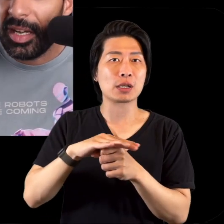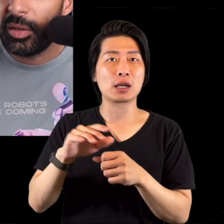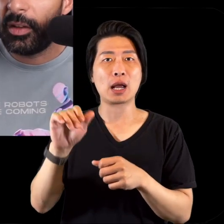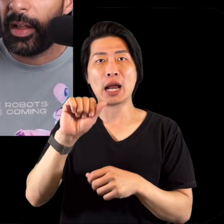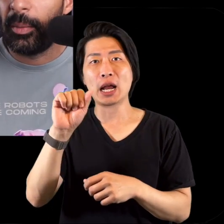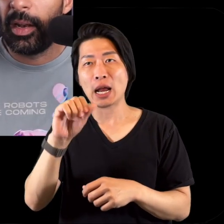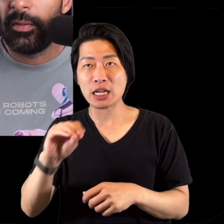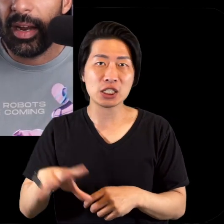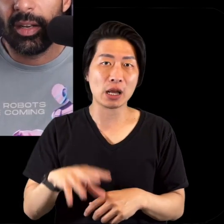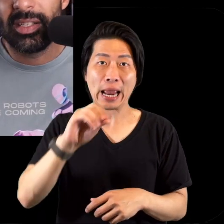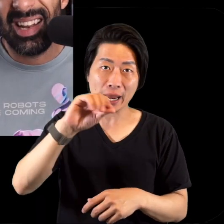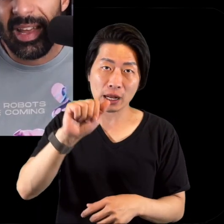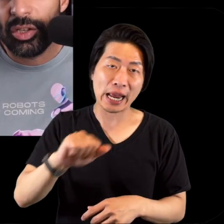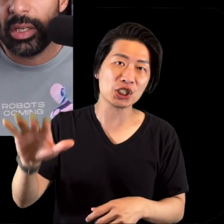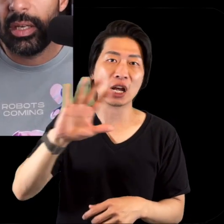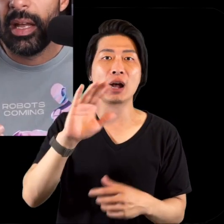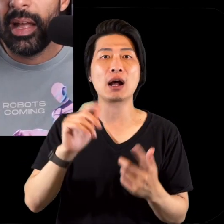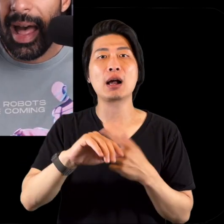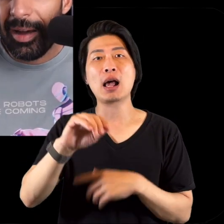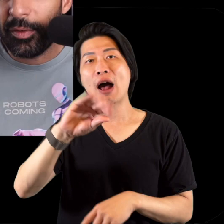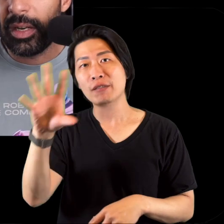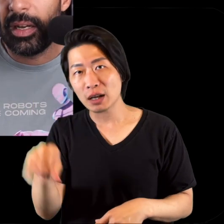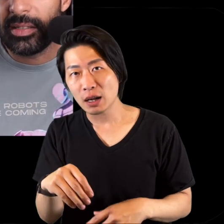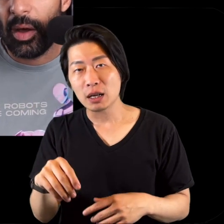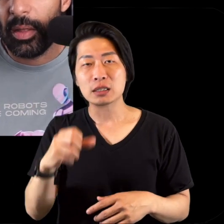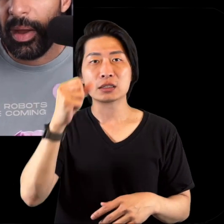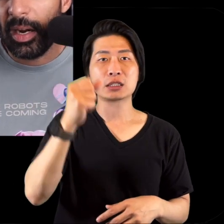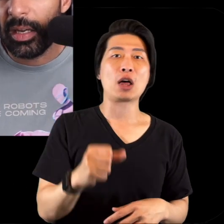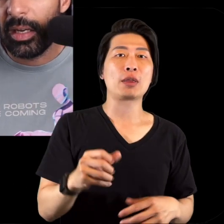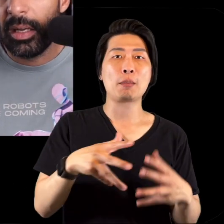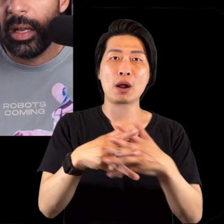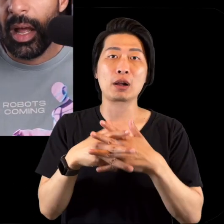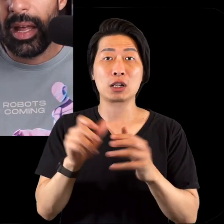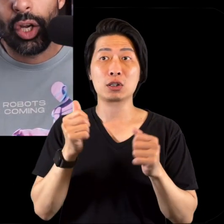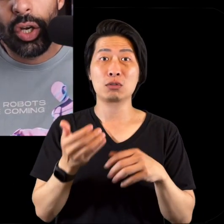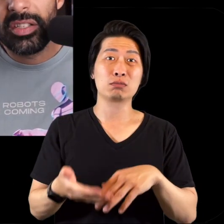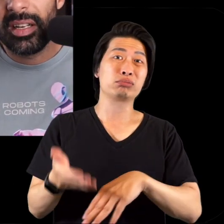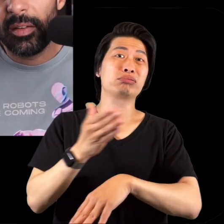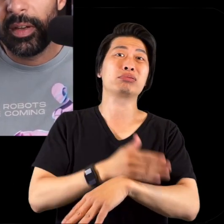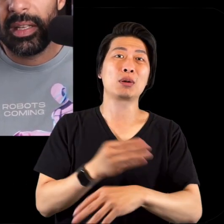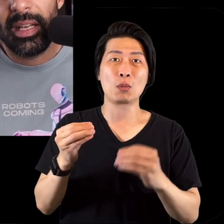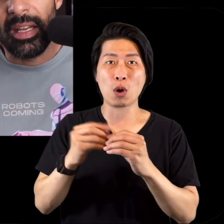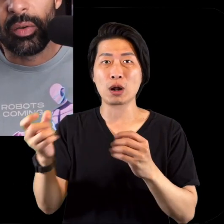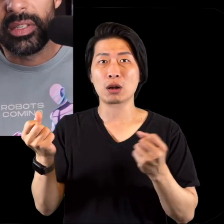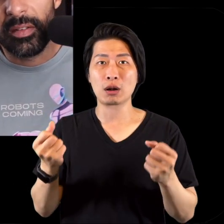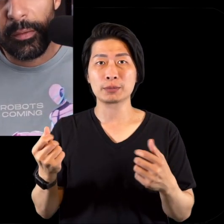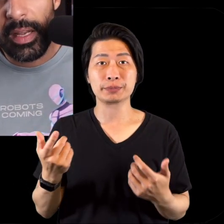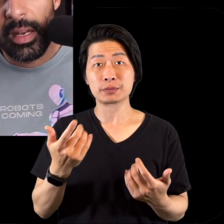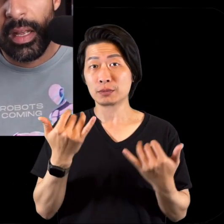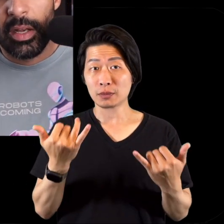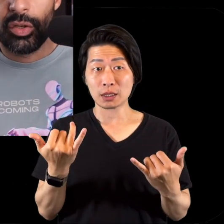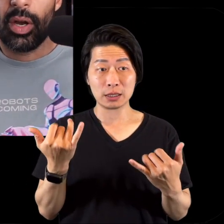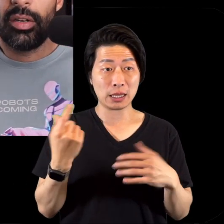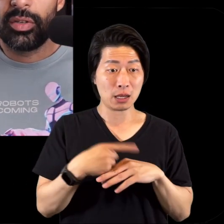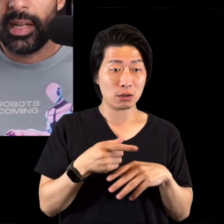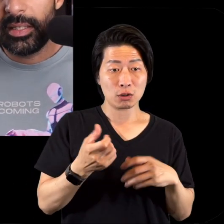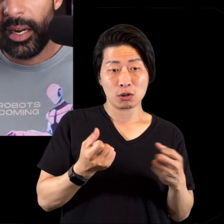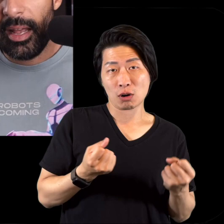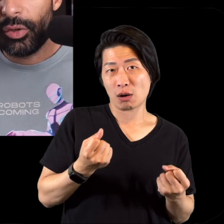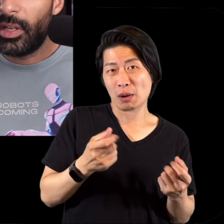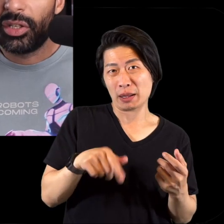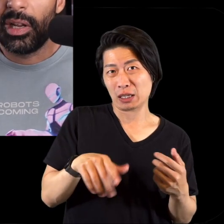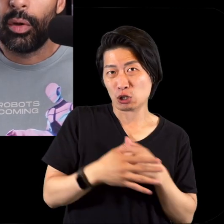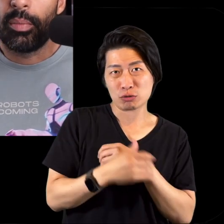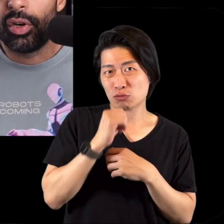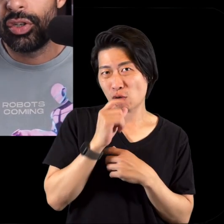the continued development of areas in Asia, Africa, and South America that could significantly increase the fleet. So countries that